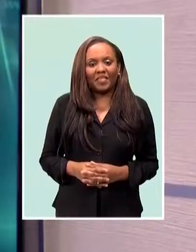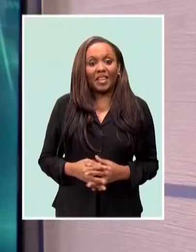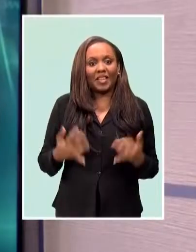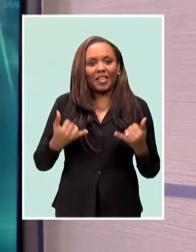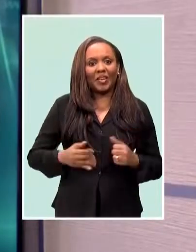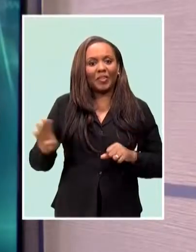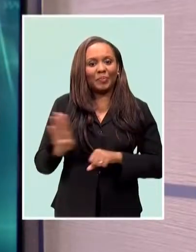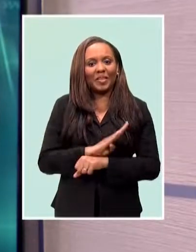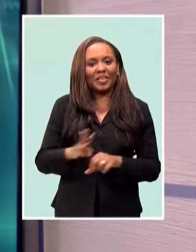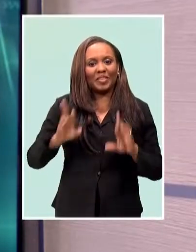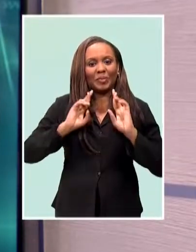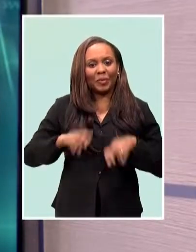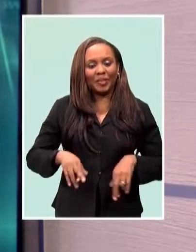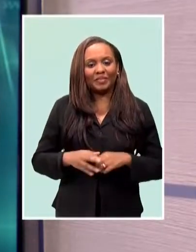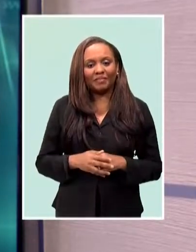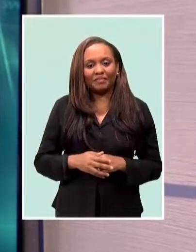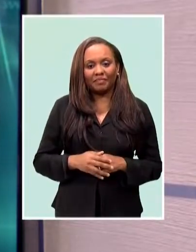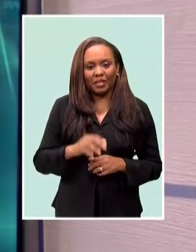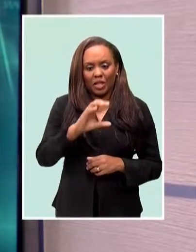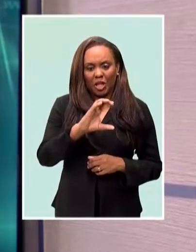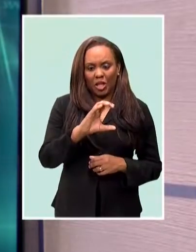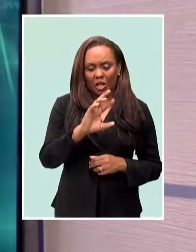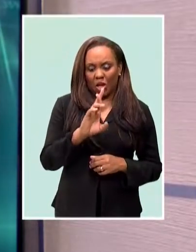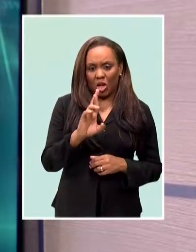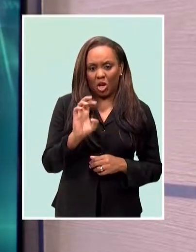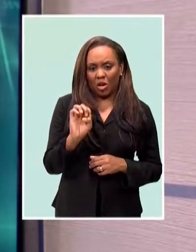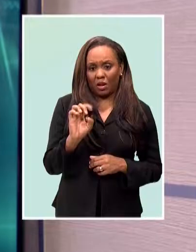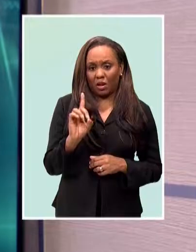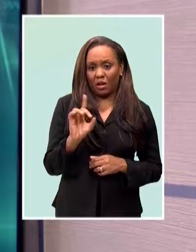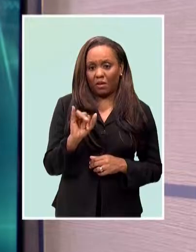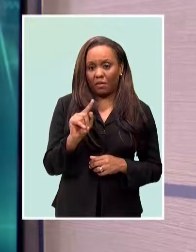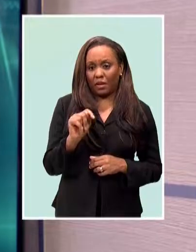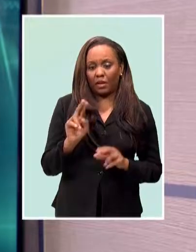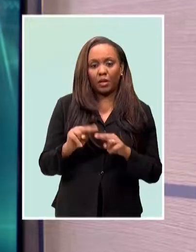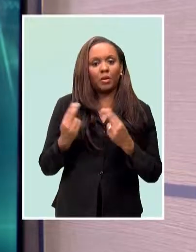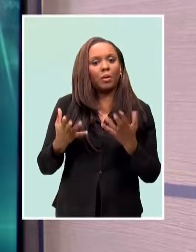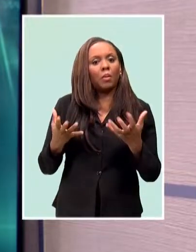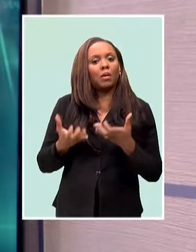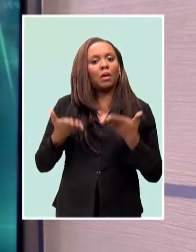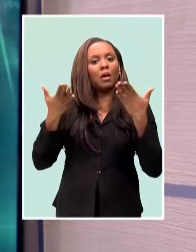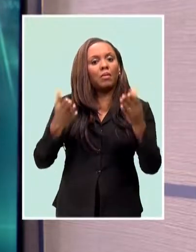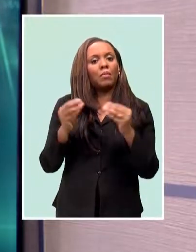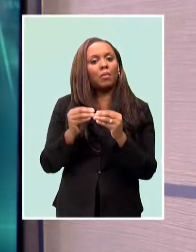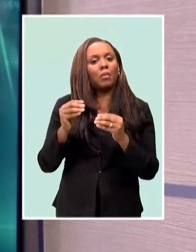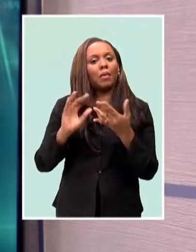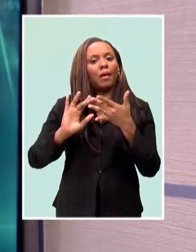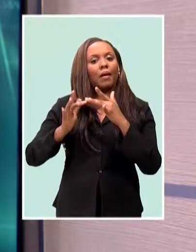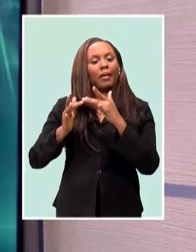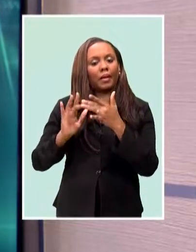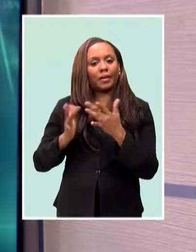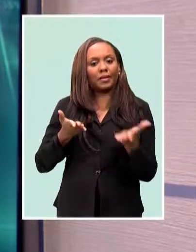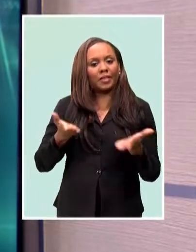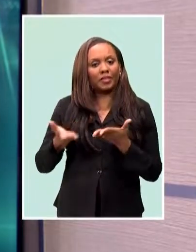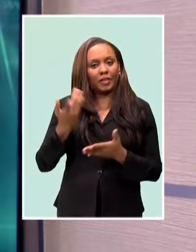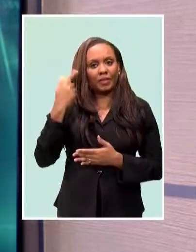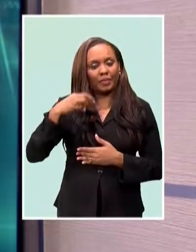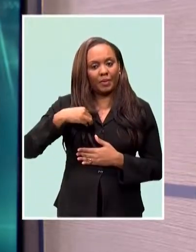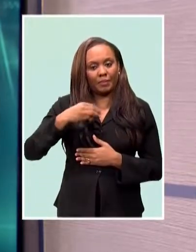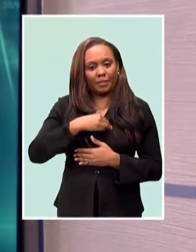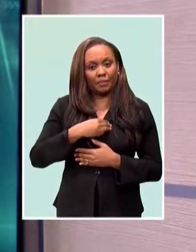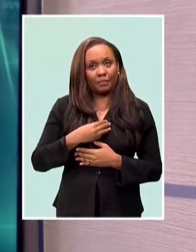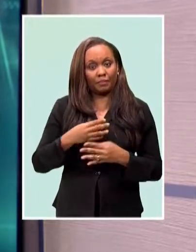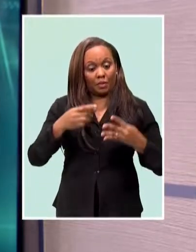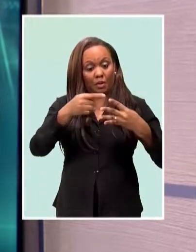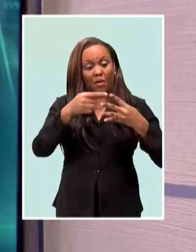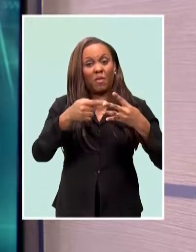Now with business, and the credit union movement is looking to offer more online services to its members. And 4 small credit unions have teamed